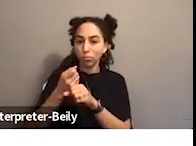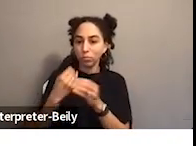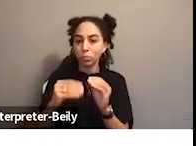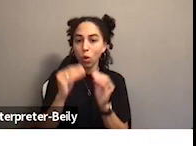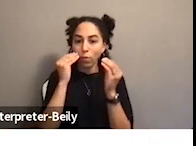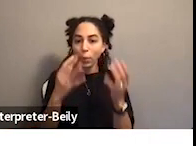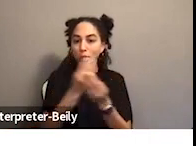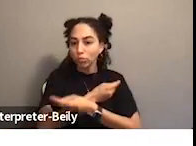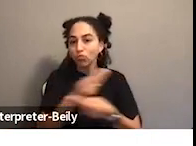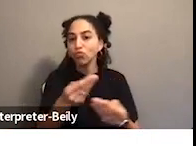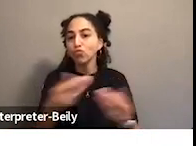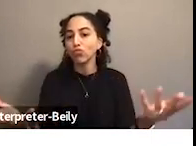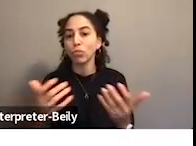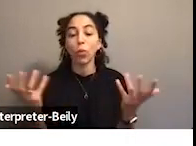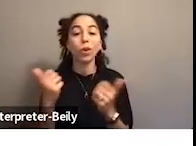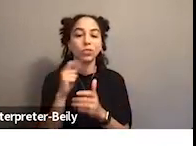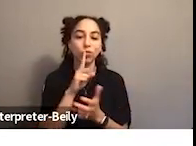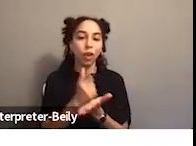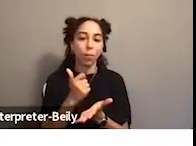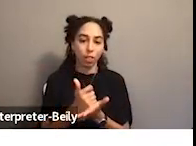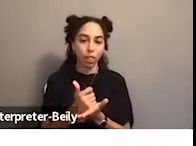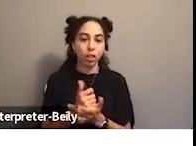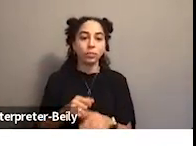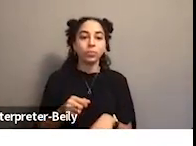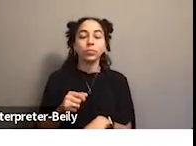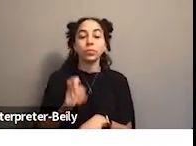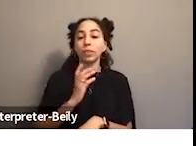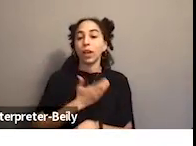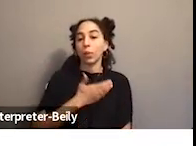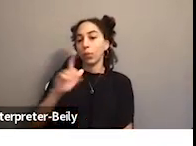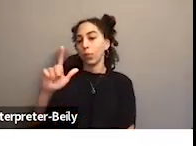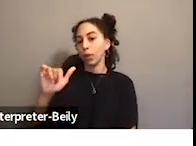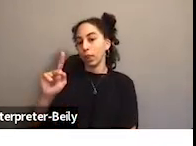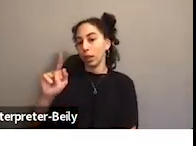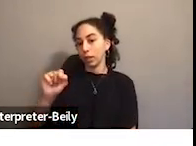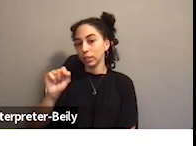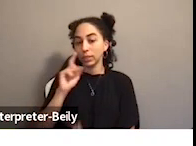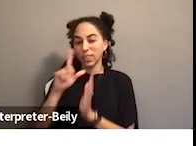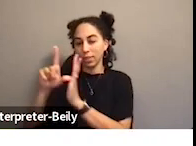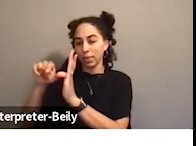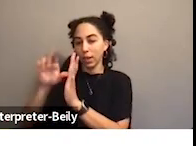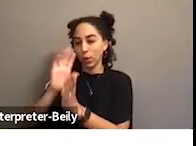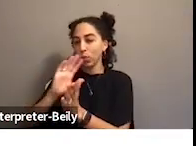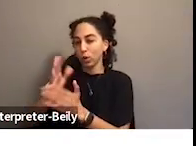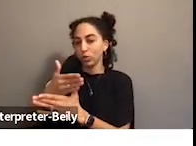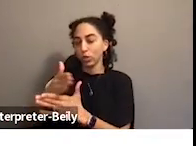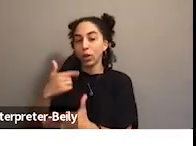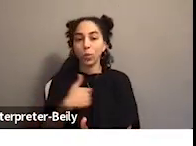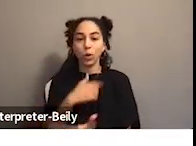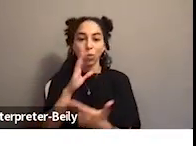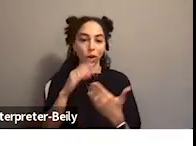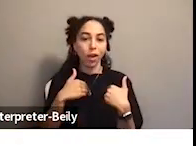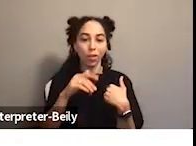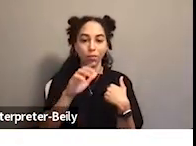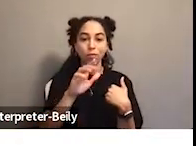you, and what's helpful. So in our links that I share later, we will share the links to the